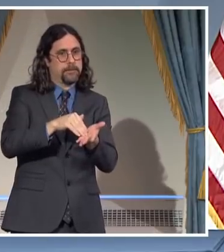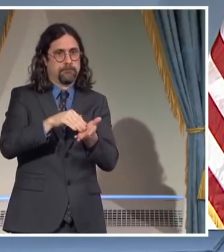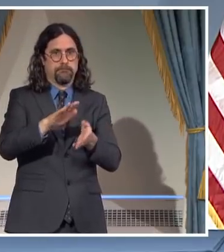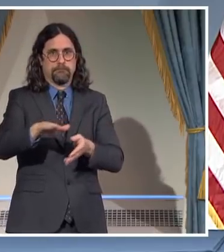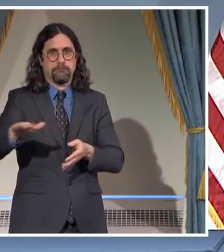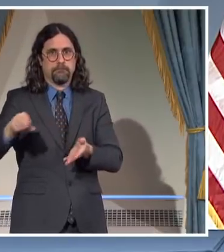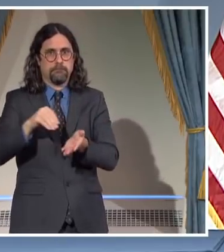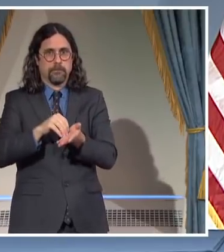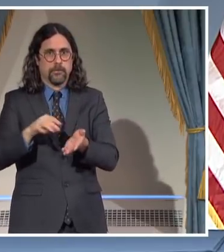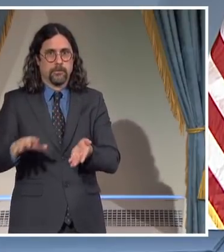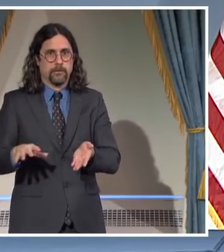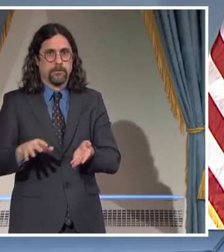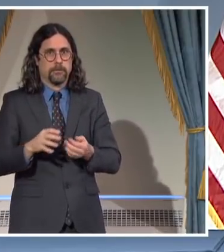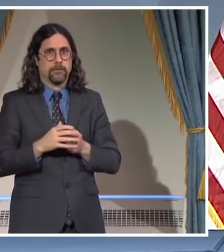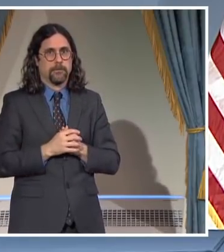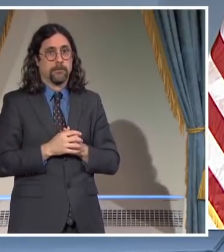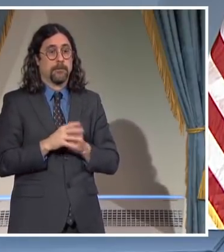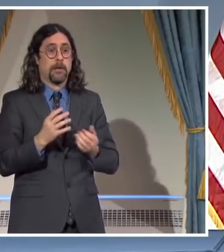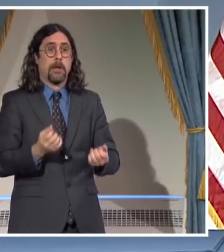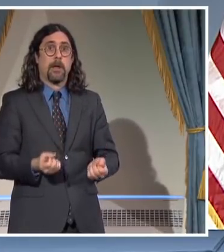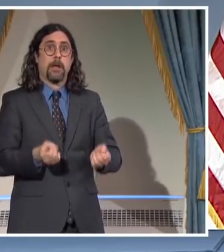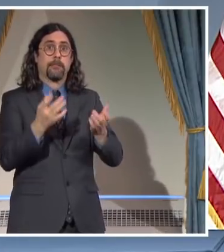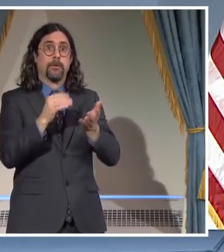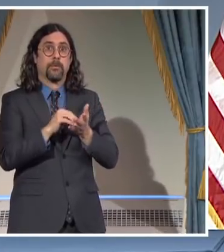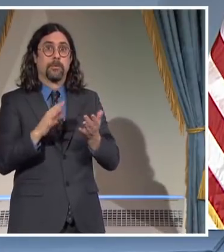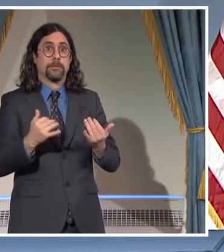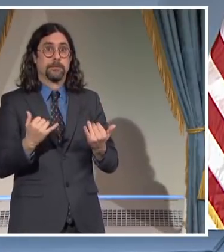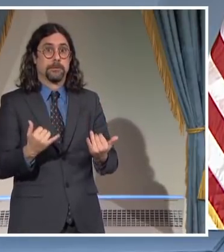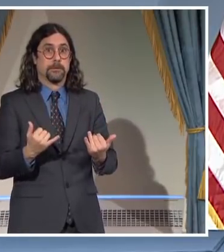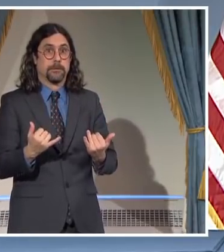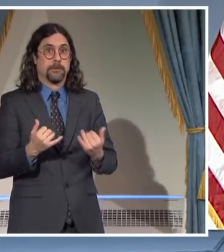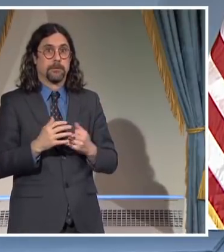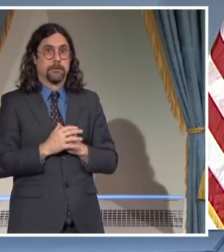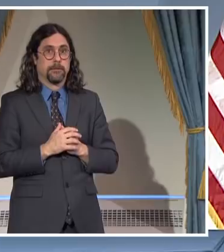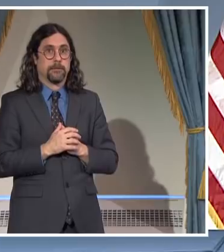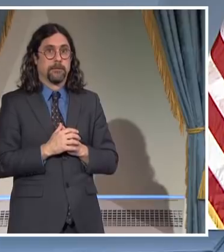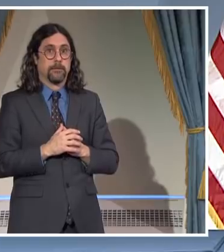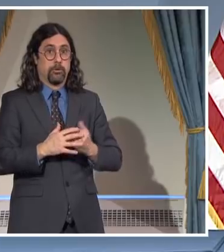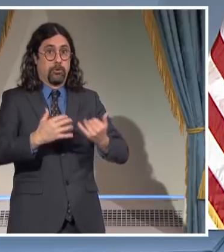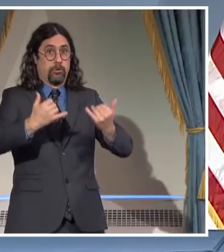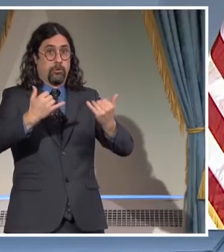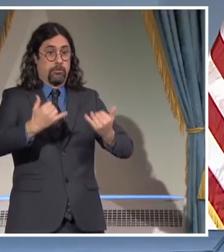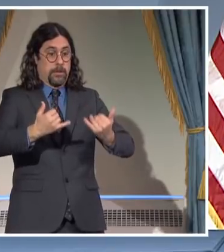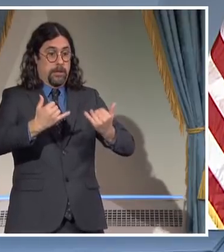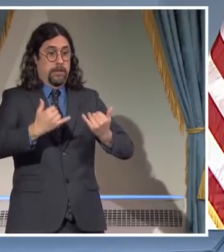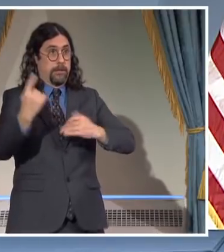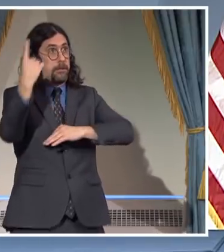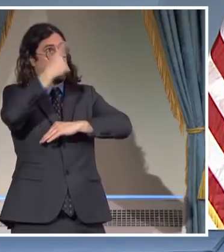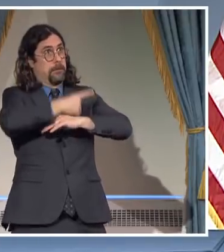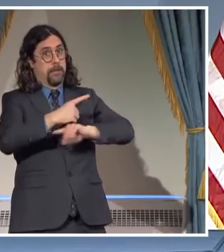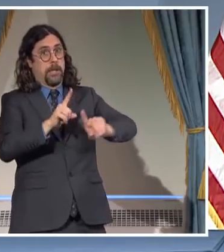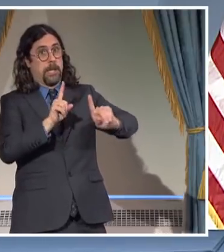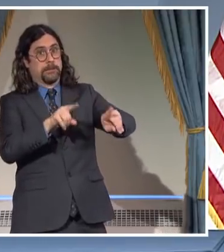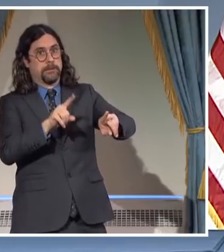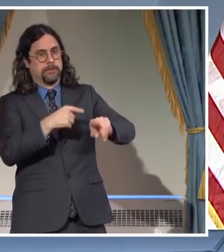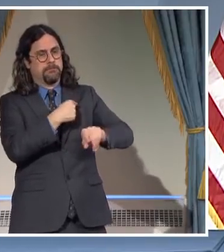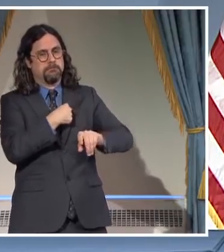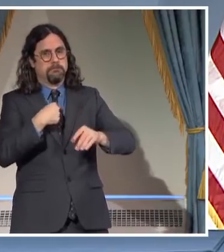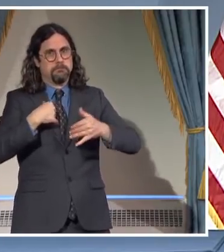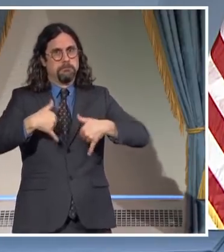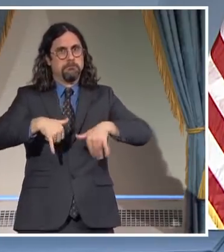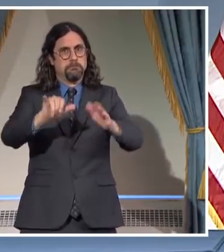students at the moment. Today's attendance, we're still compiling that information, but I can see that